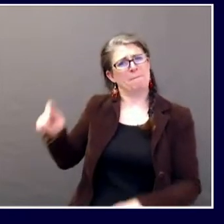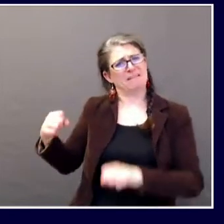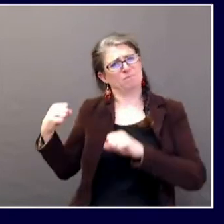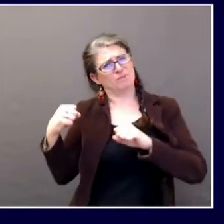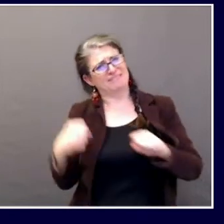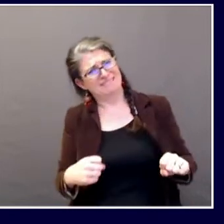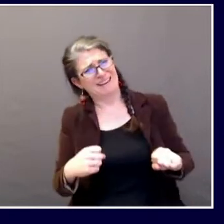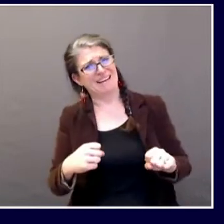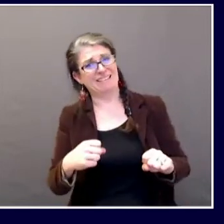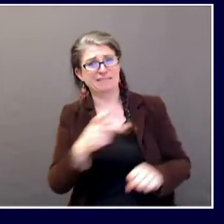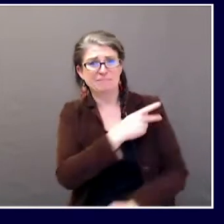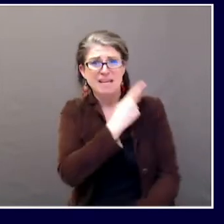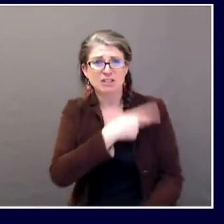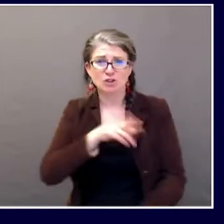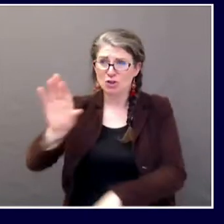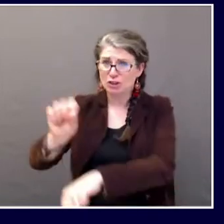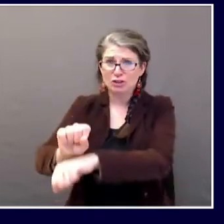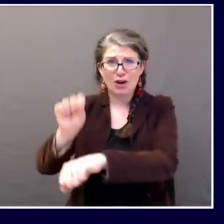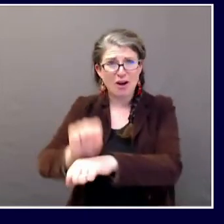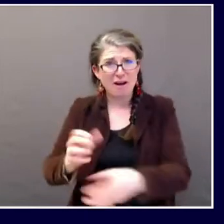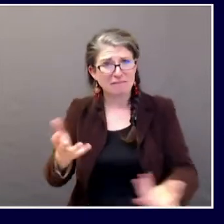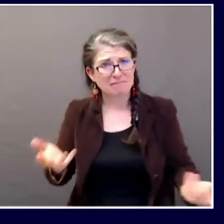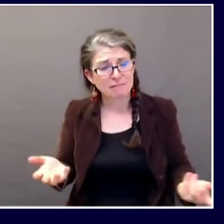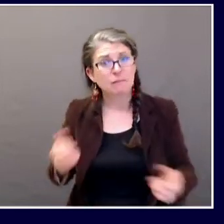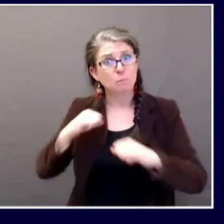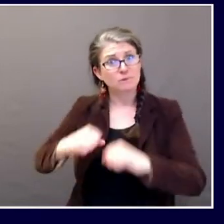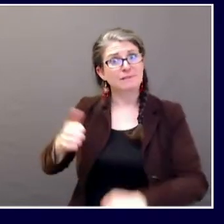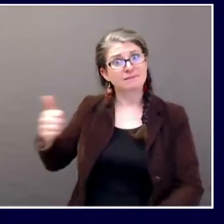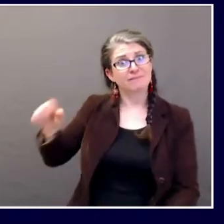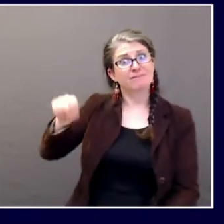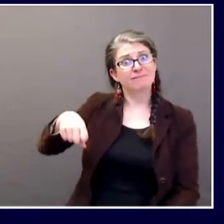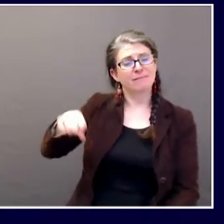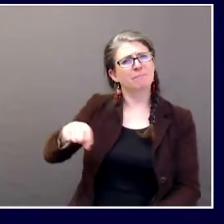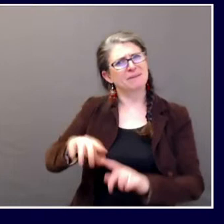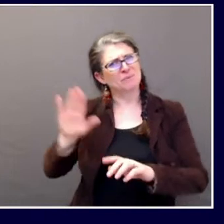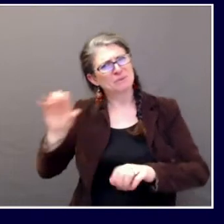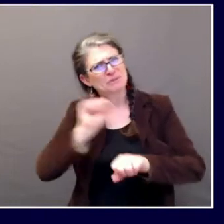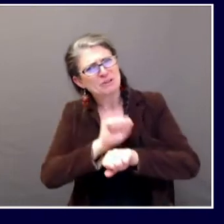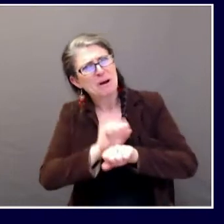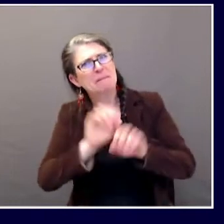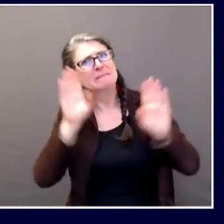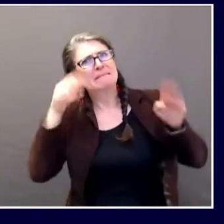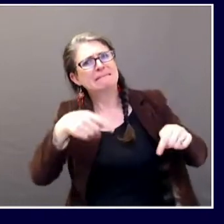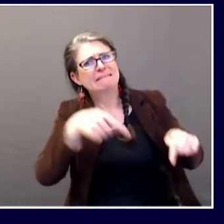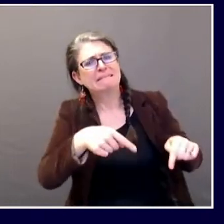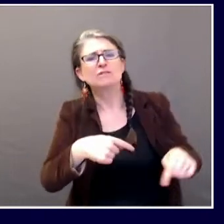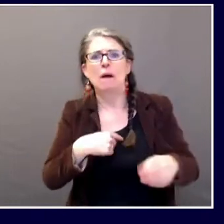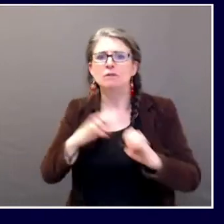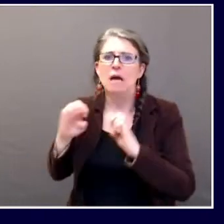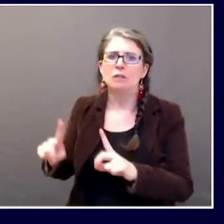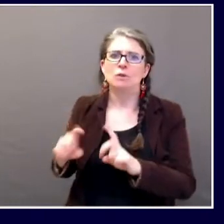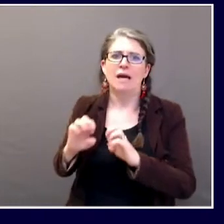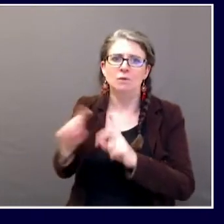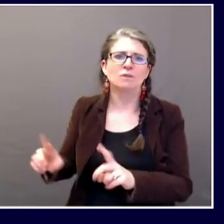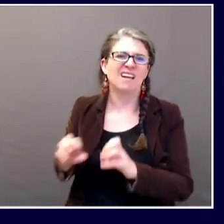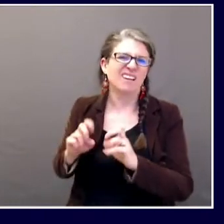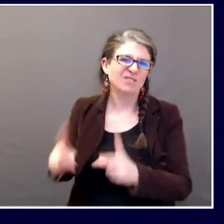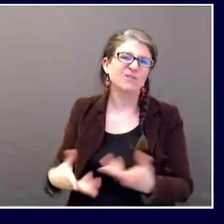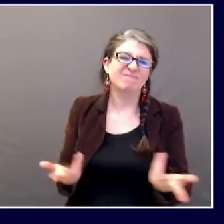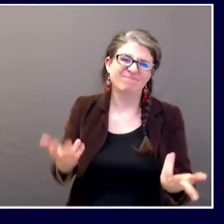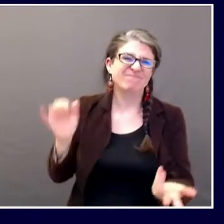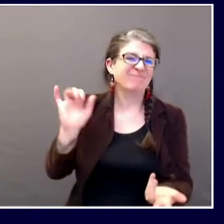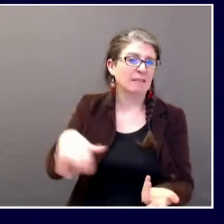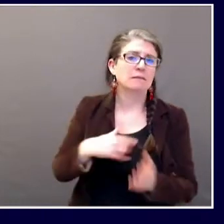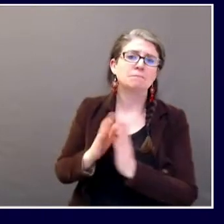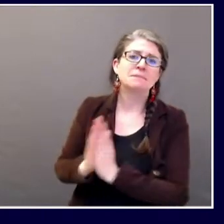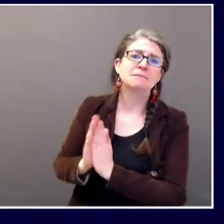We're going to continue doing that, and hopefully we can get those rates up as high as we can. Okay, thanks. And then it